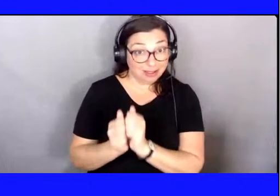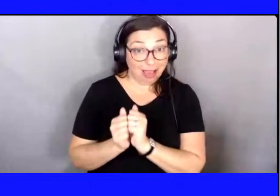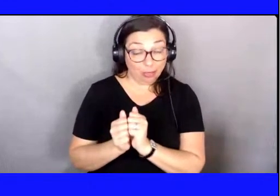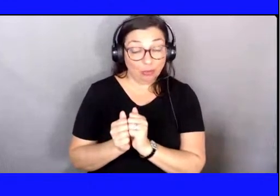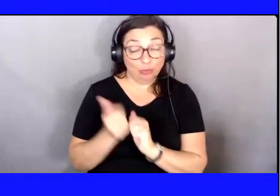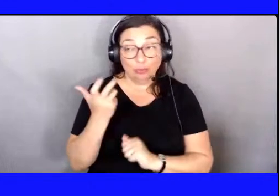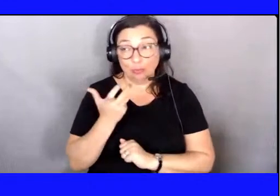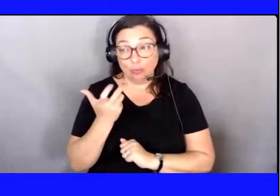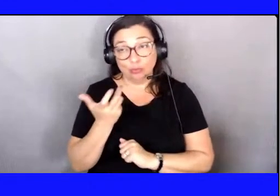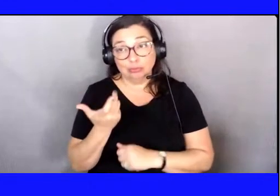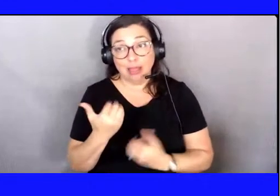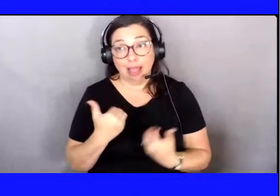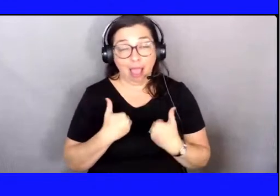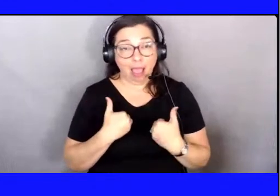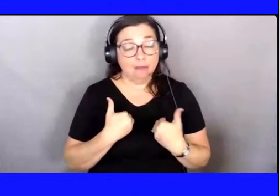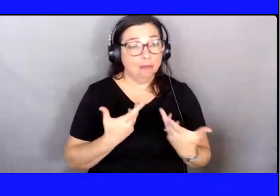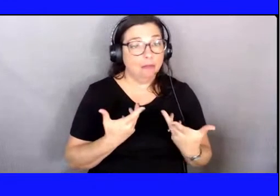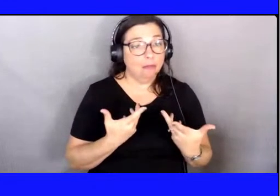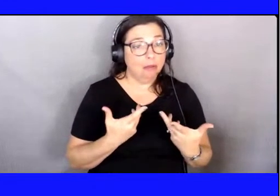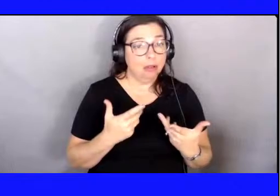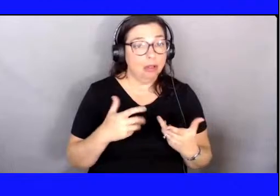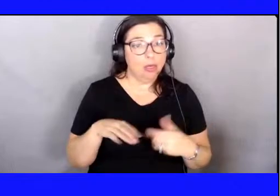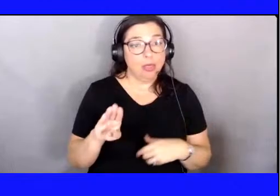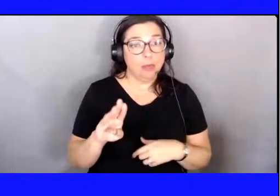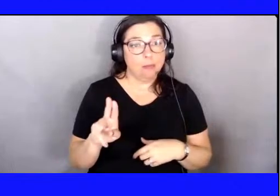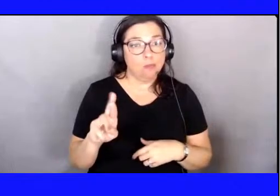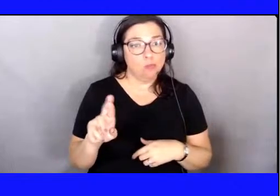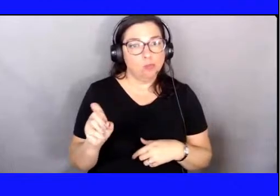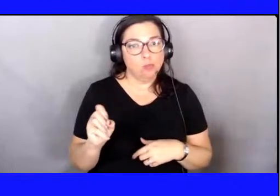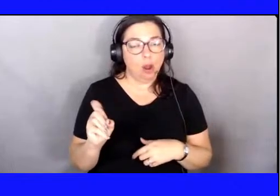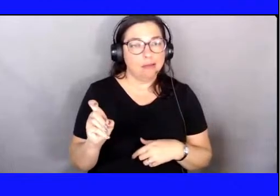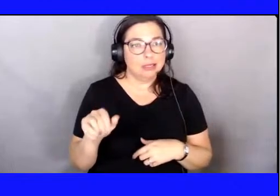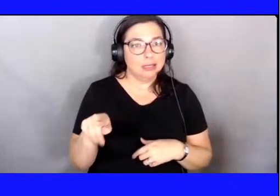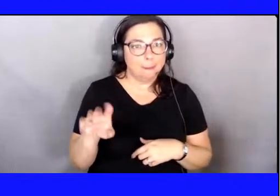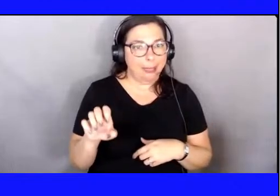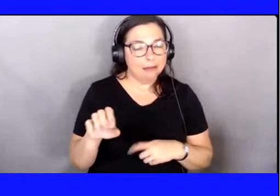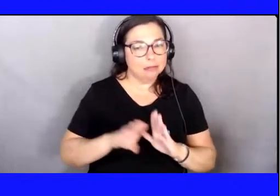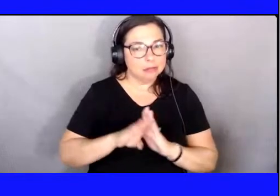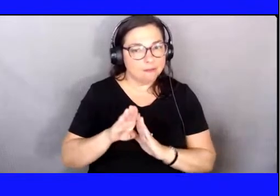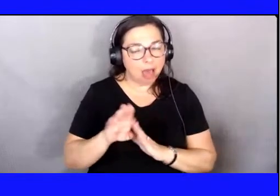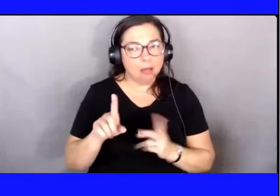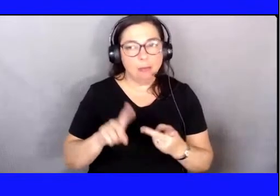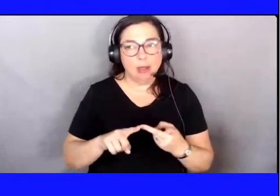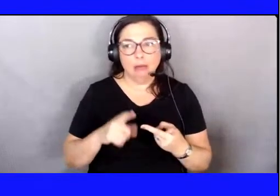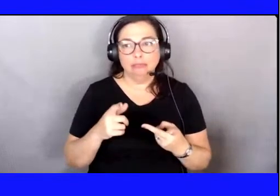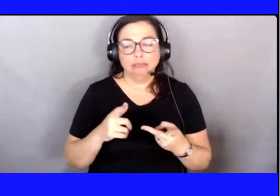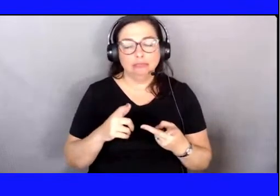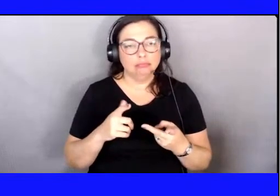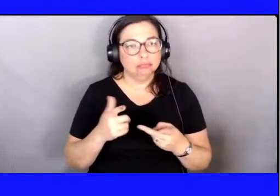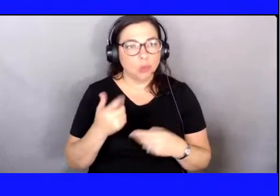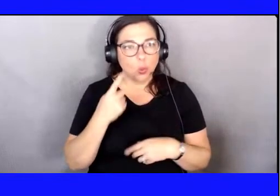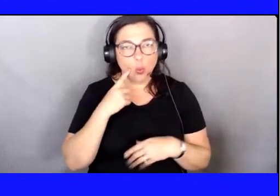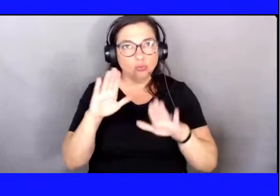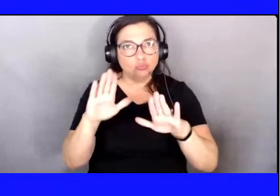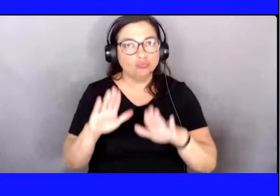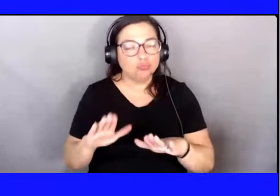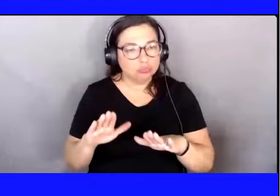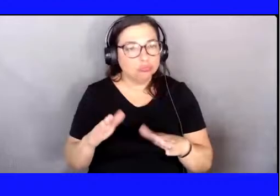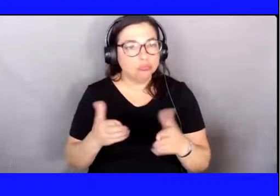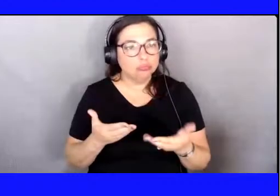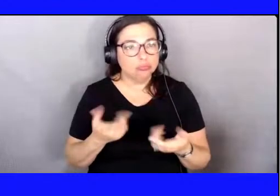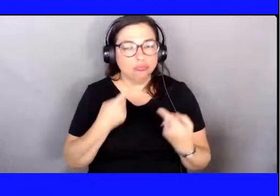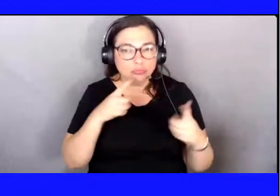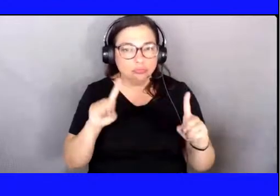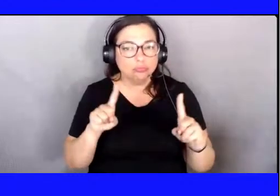both the depth of Bronx-based development with the incredible delivery record of both